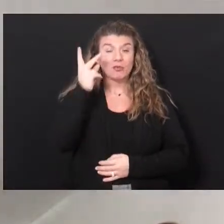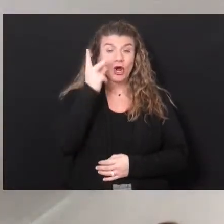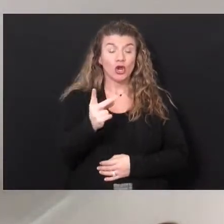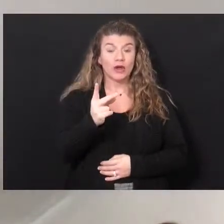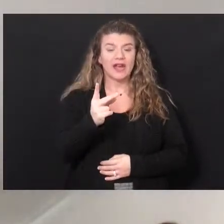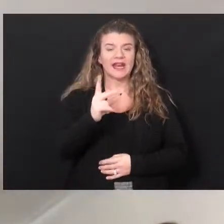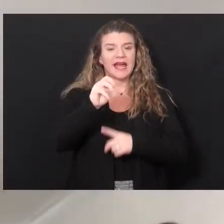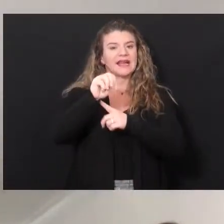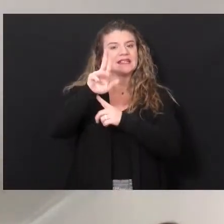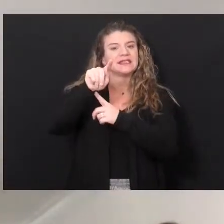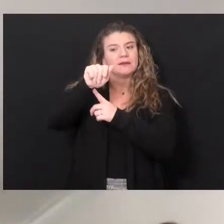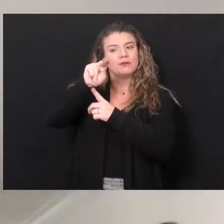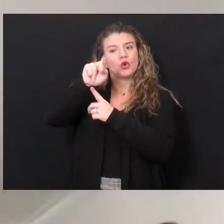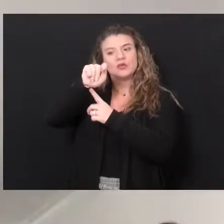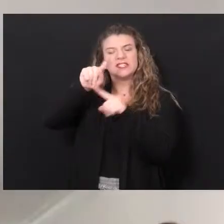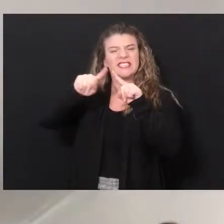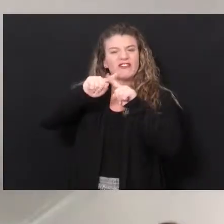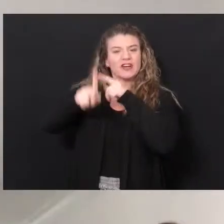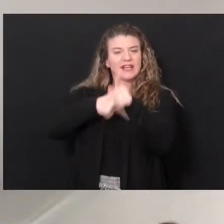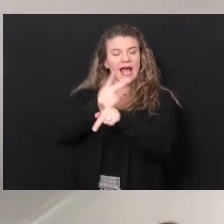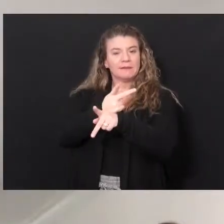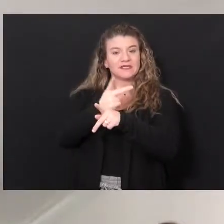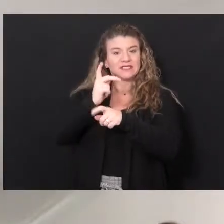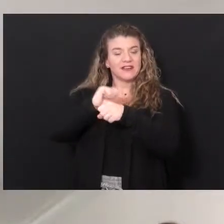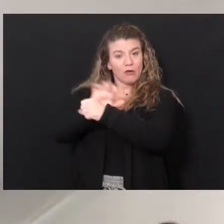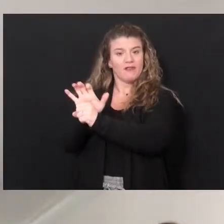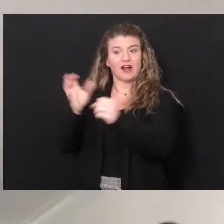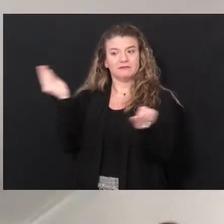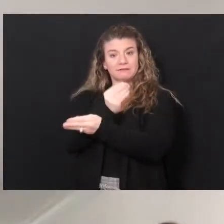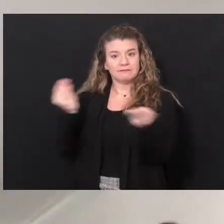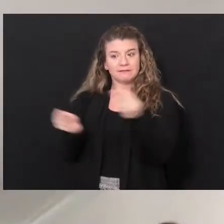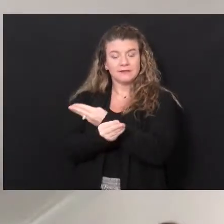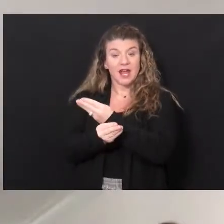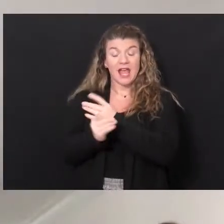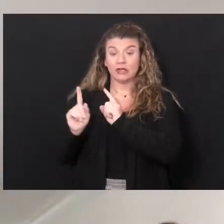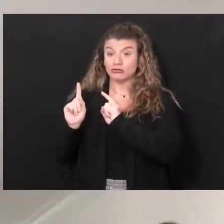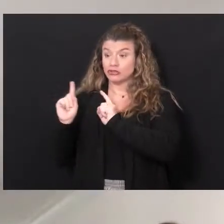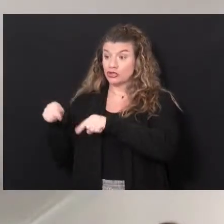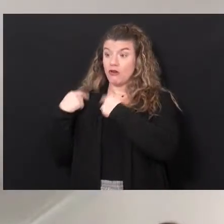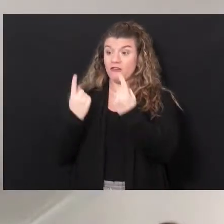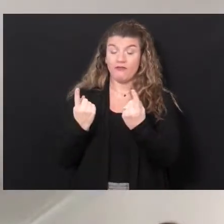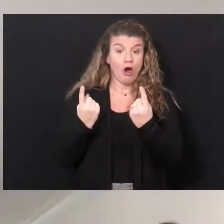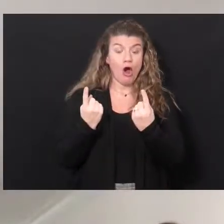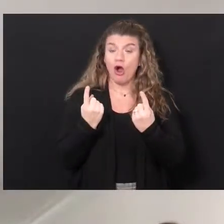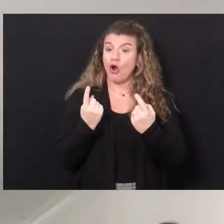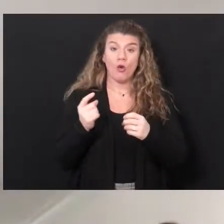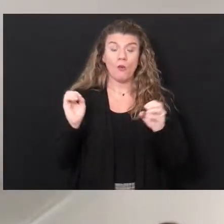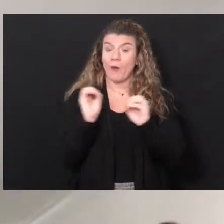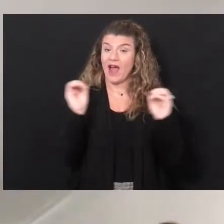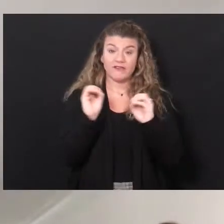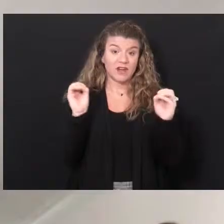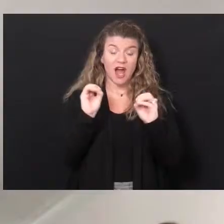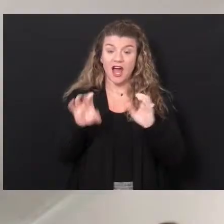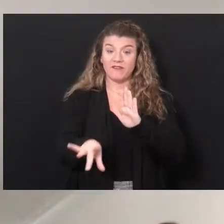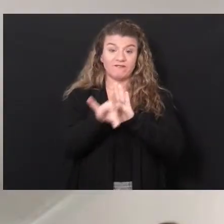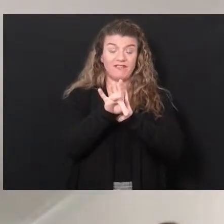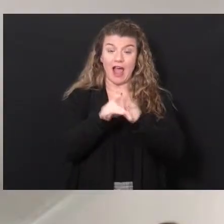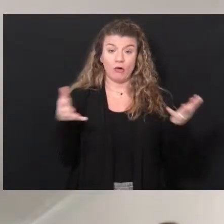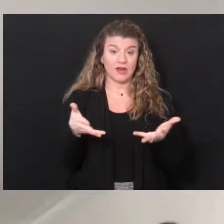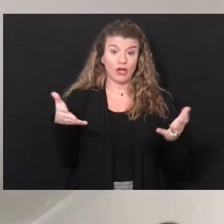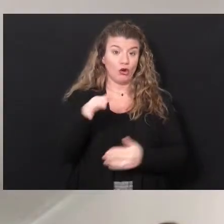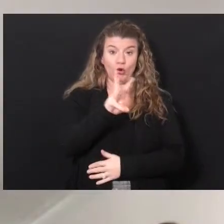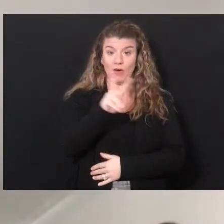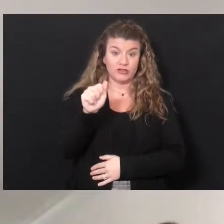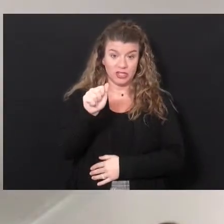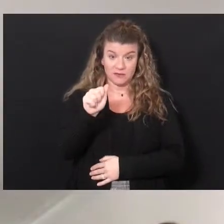the mutant viruses, we know that at least at this point, we have not defined any of these mutant viruses in West